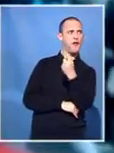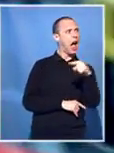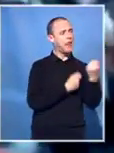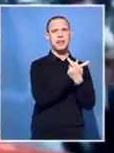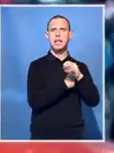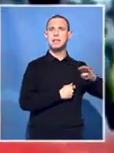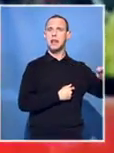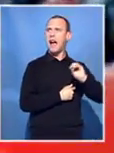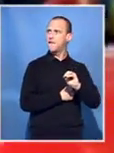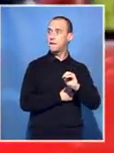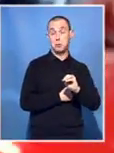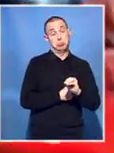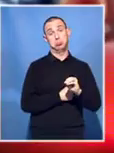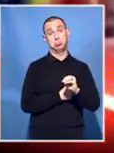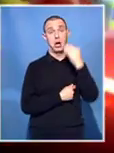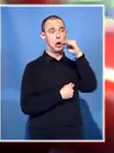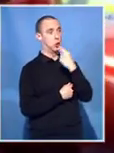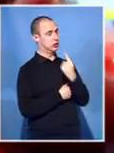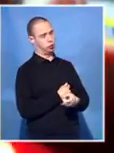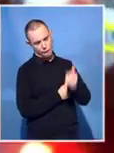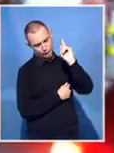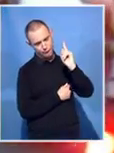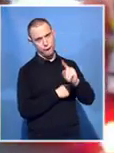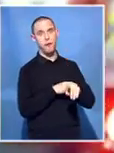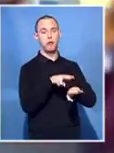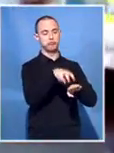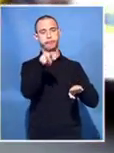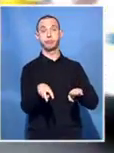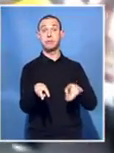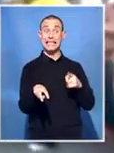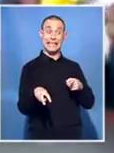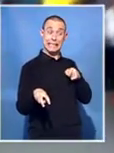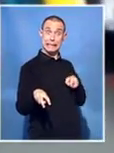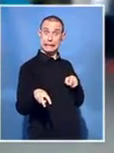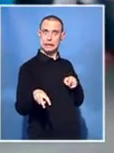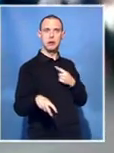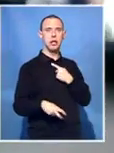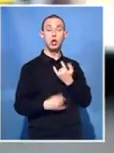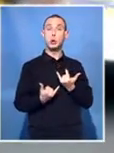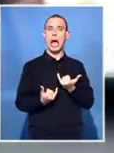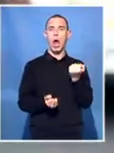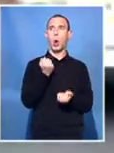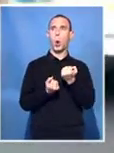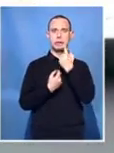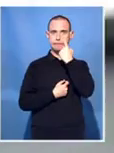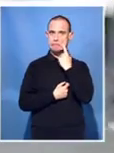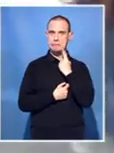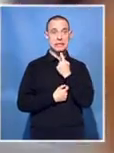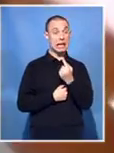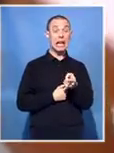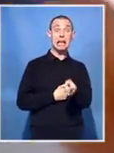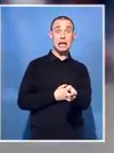him. Holding back tears, Ngwenya testified that Macia resisted